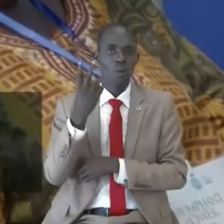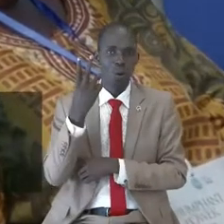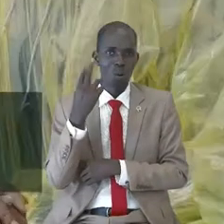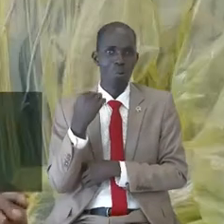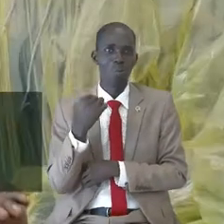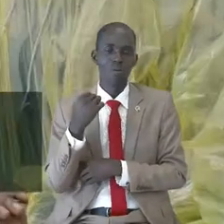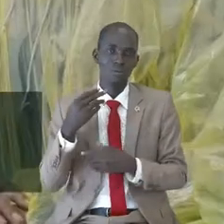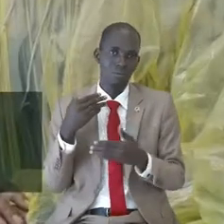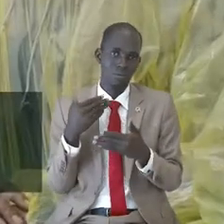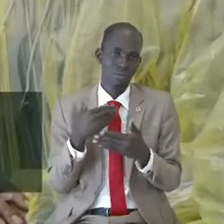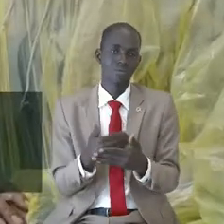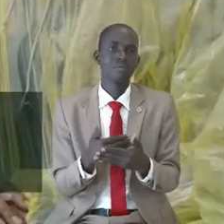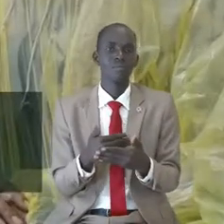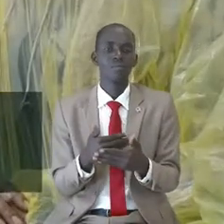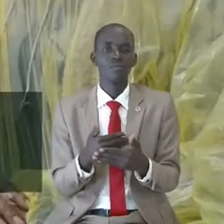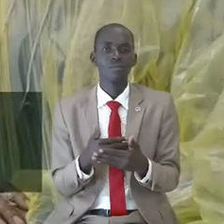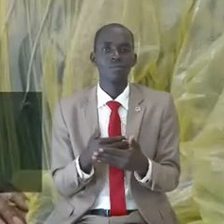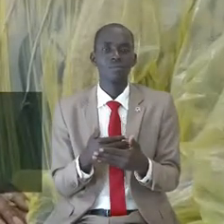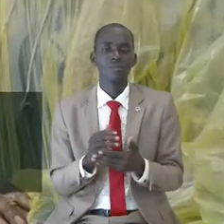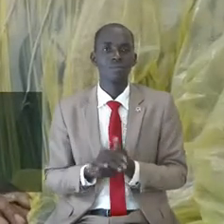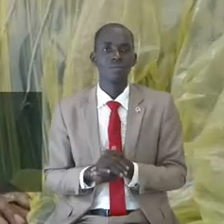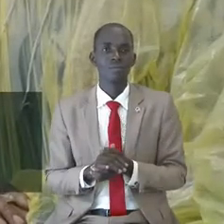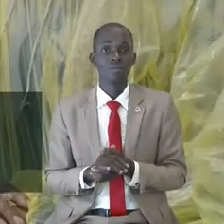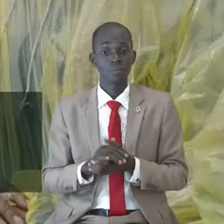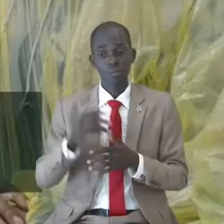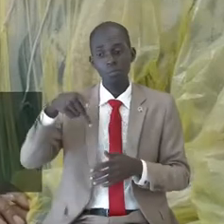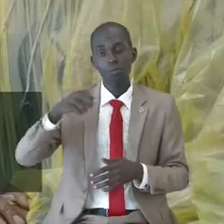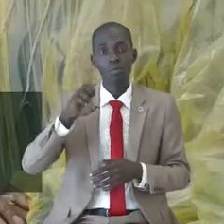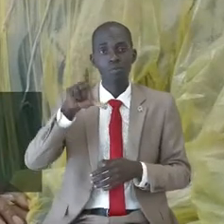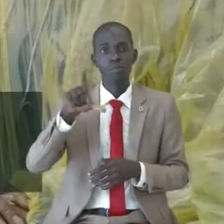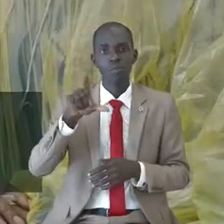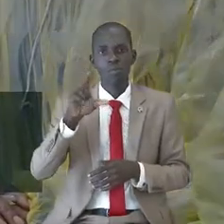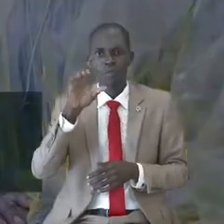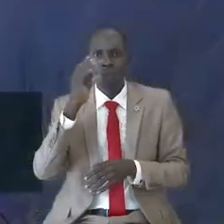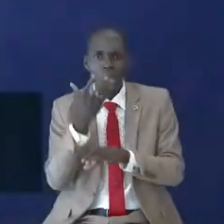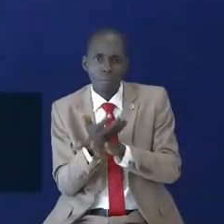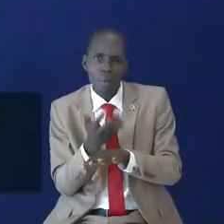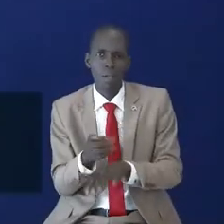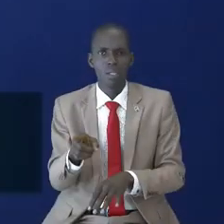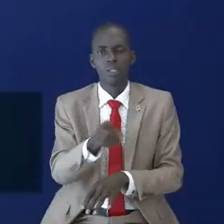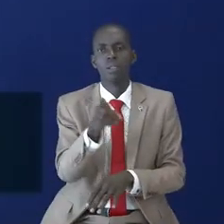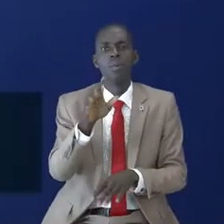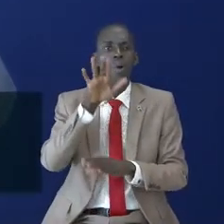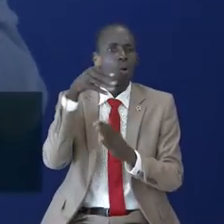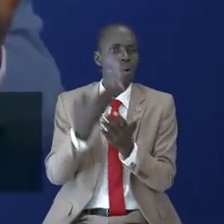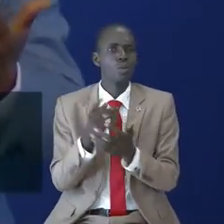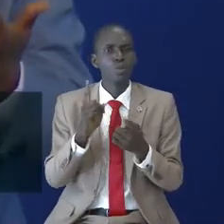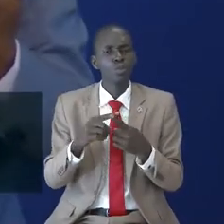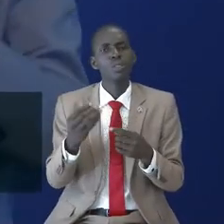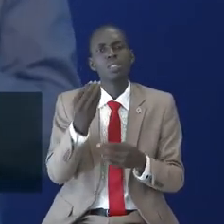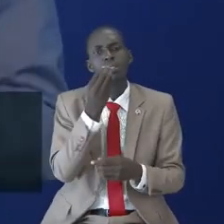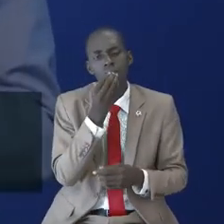day was coming on, Paul besought them all to